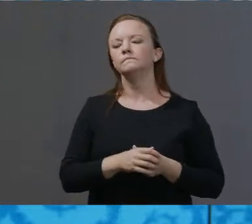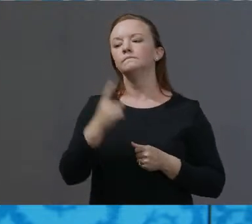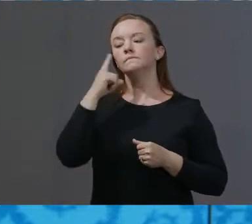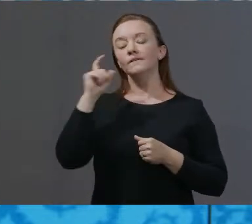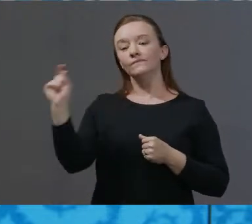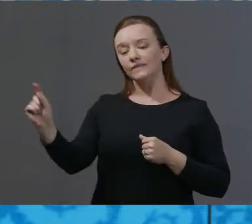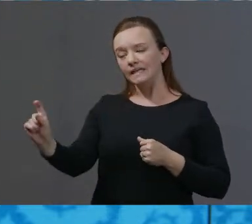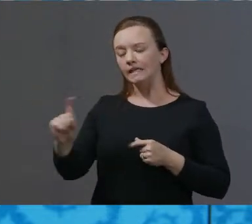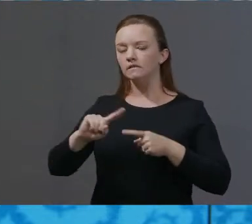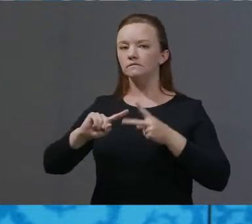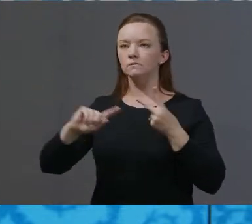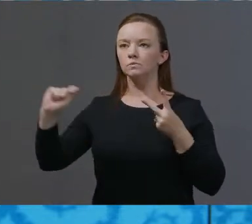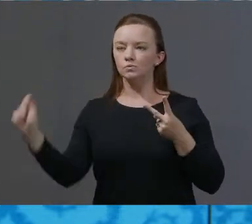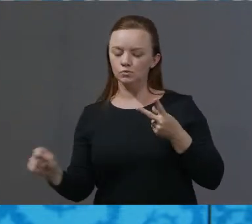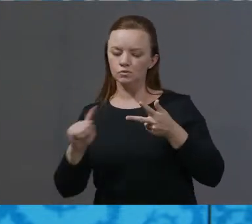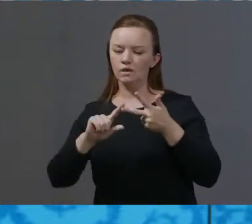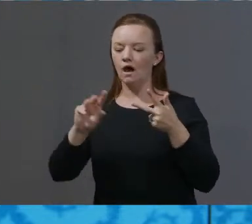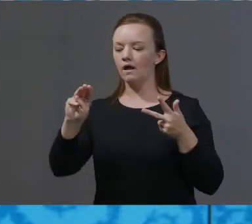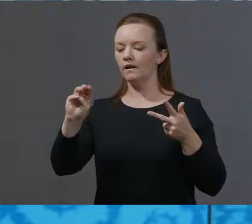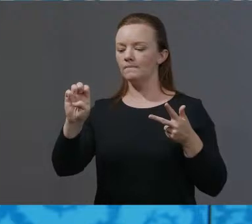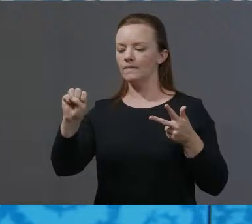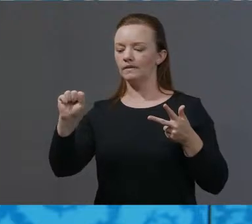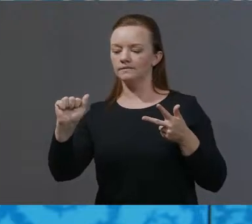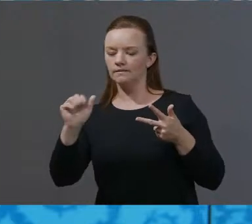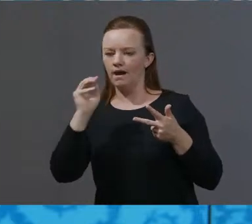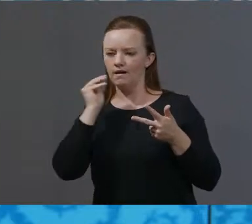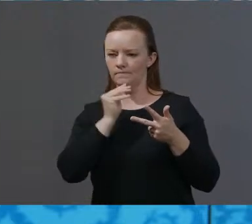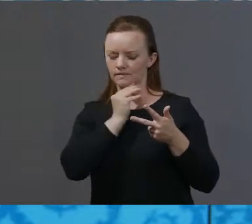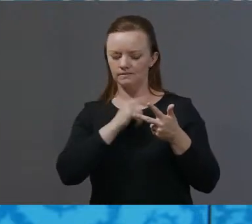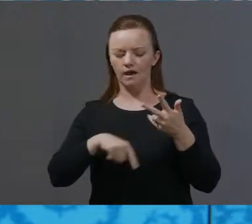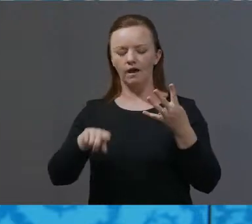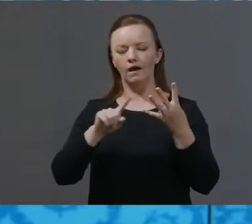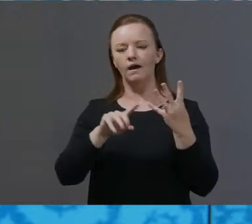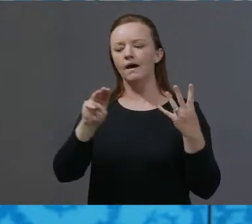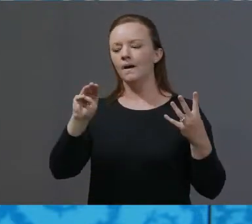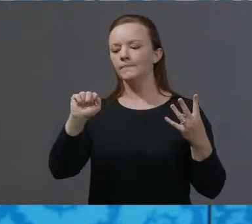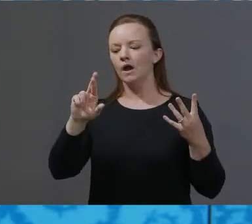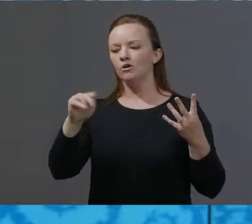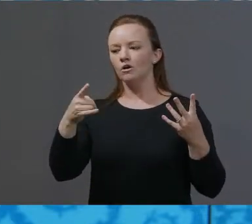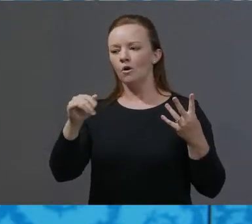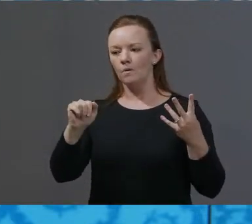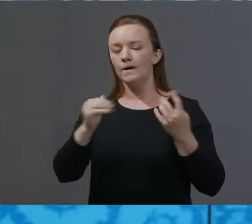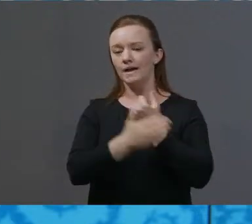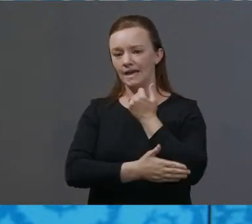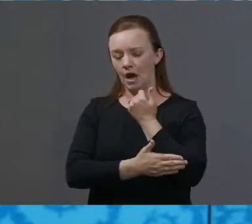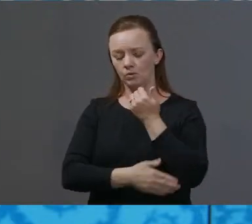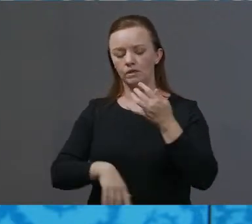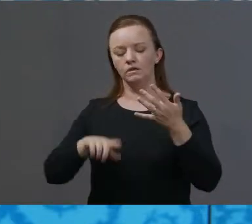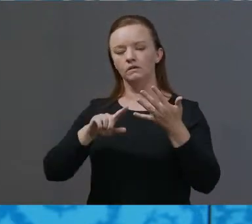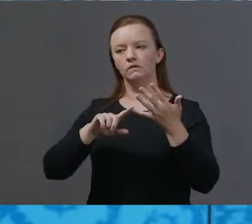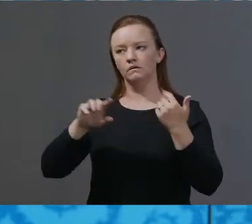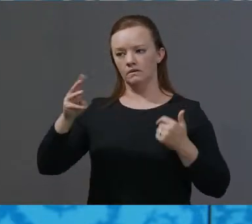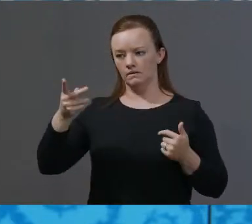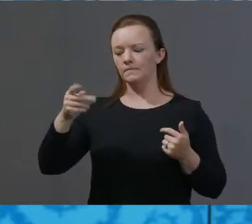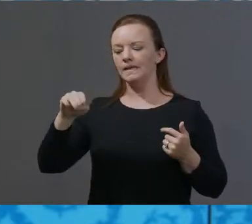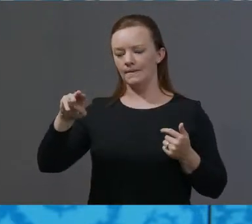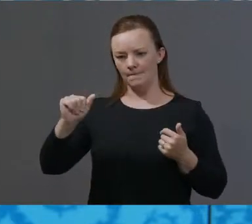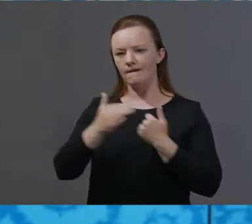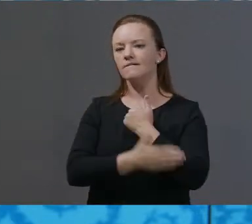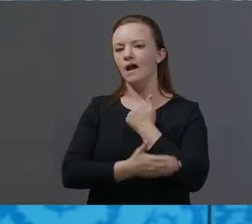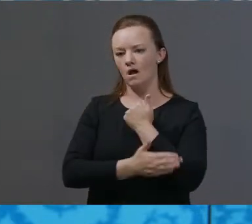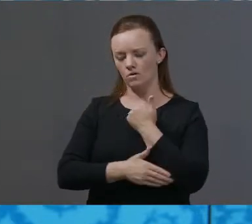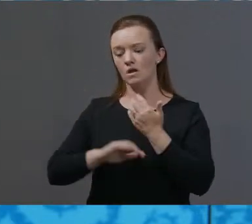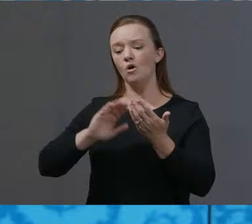Tucson, Mesa, Maricopa County, and Pima County all received federal CARES dollars.